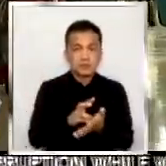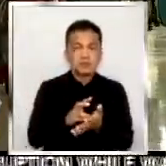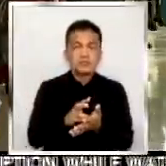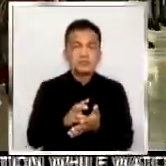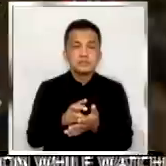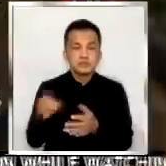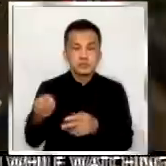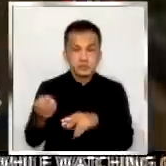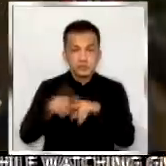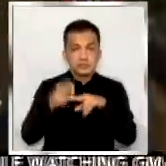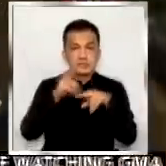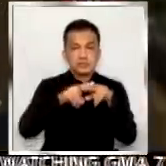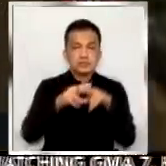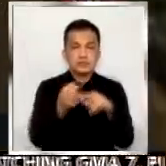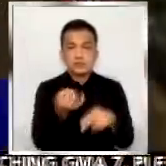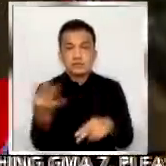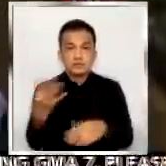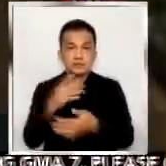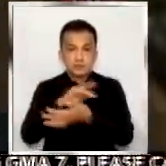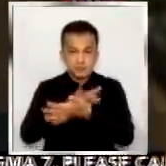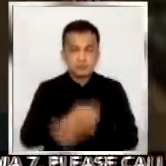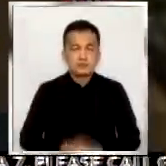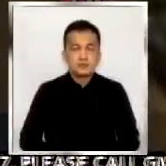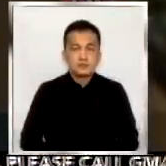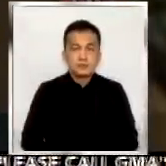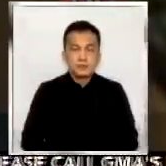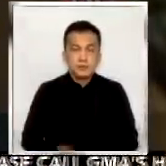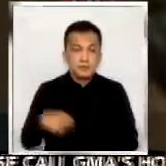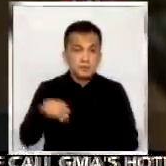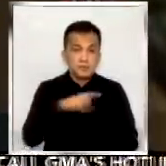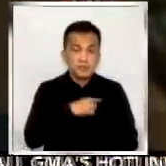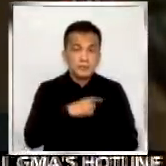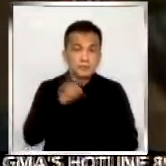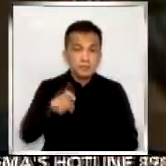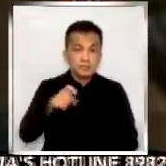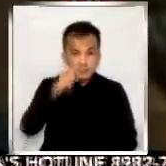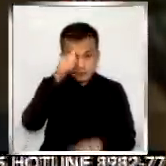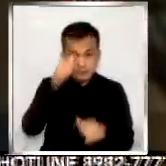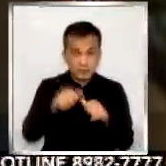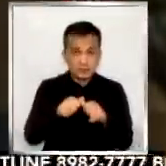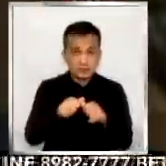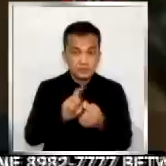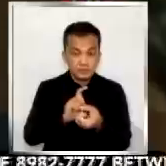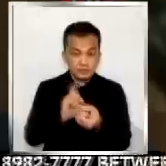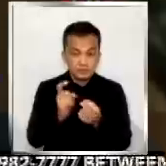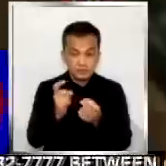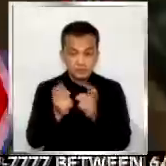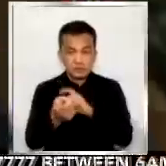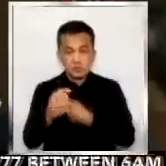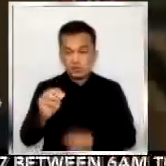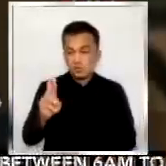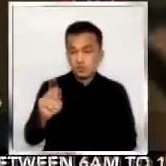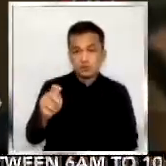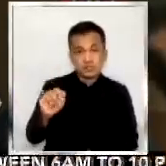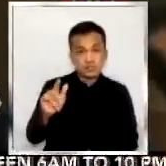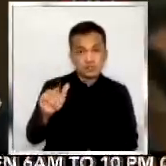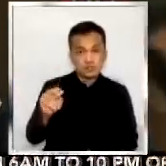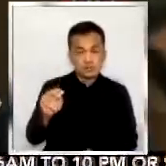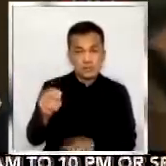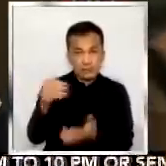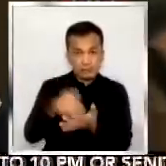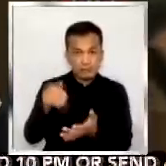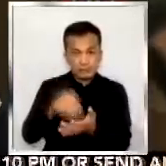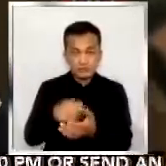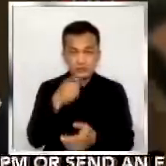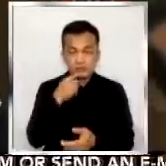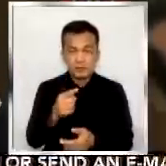cases. We have to bear in mind that the mutations, as was already repeatedly mentioned by the medical experts,